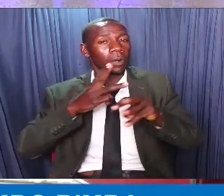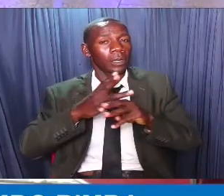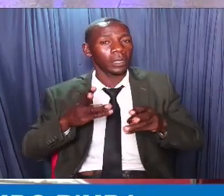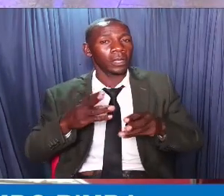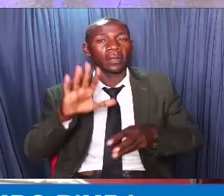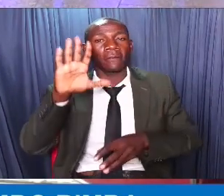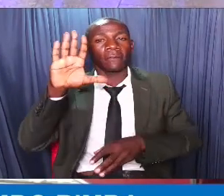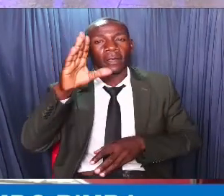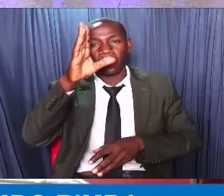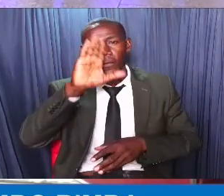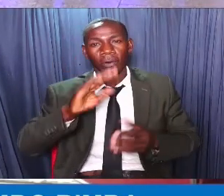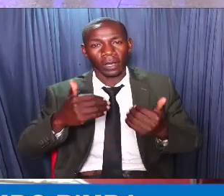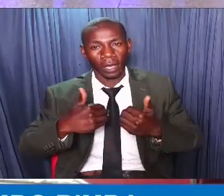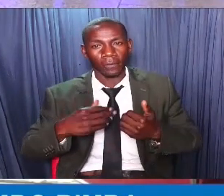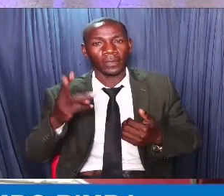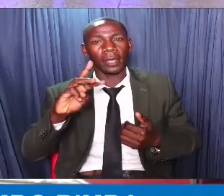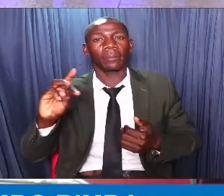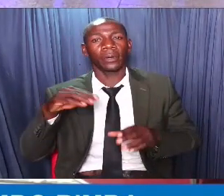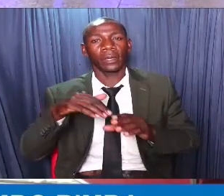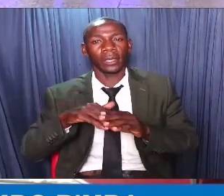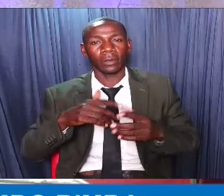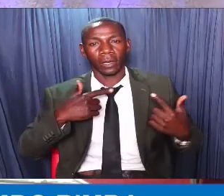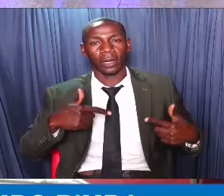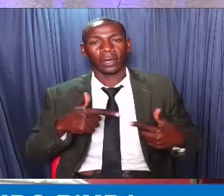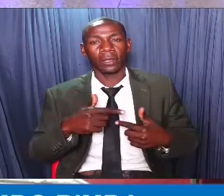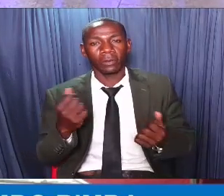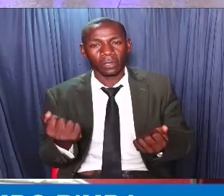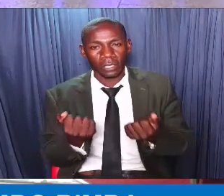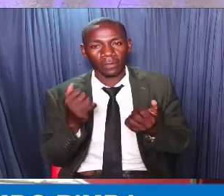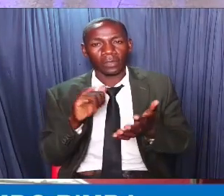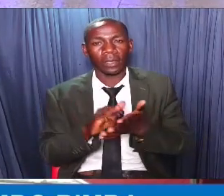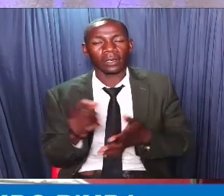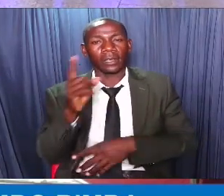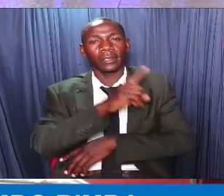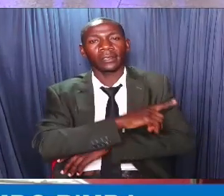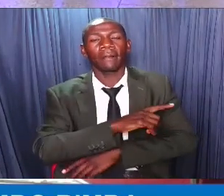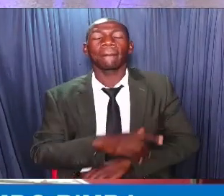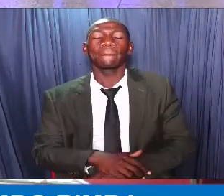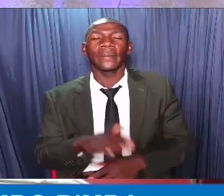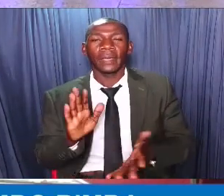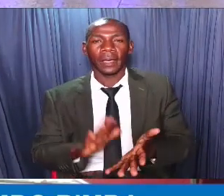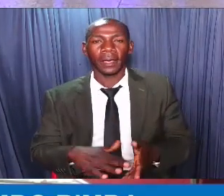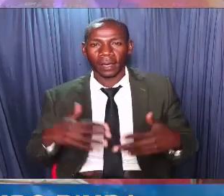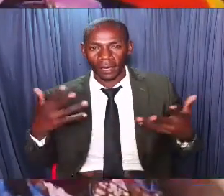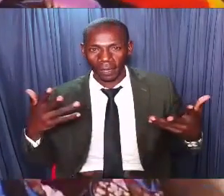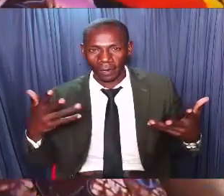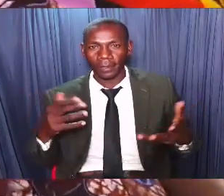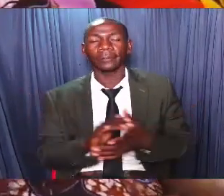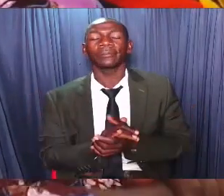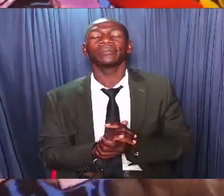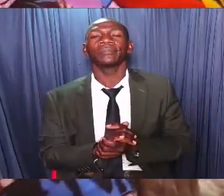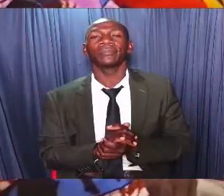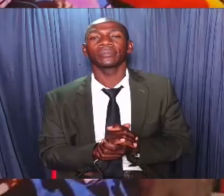Miungu mitano uwe nayo. Five gods have them with you. Nikaokoka nami siku hii. I was saved that day. Hallelujah.